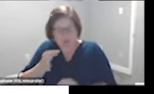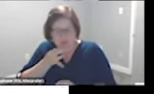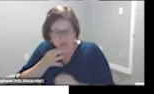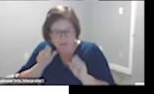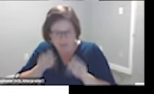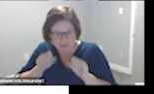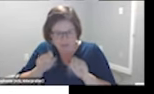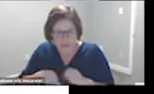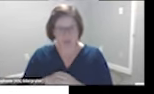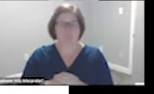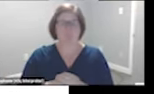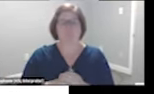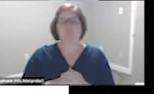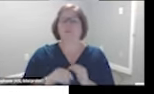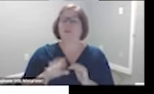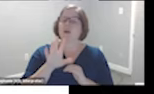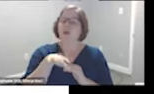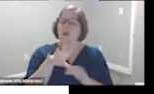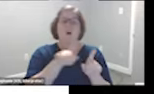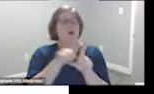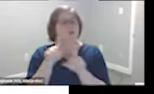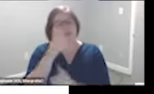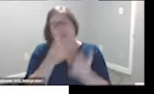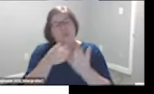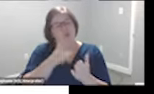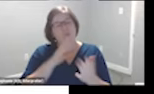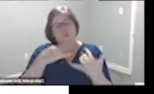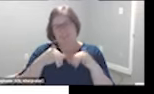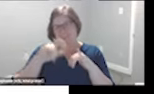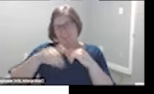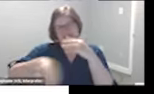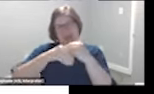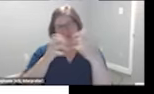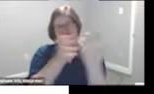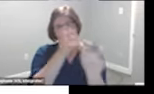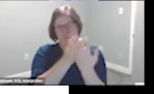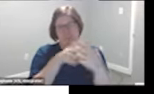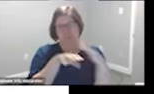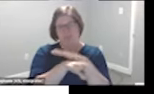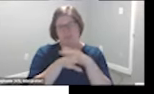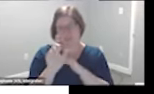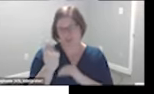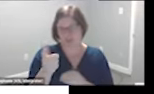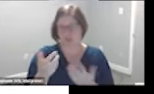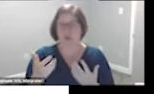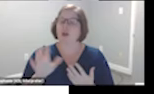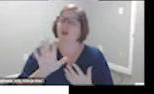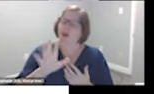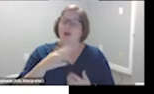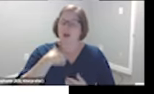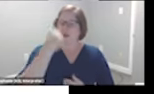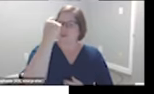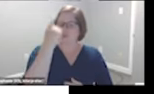doesn't eliminate the need for accommodations later. I also understand that there might be some resistance to changing traditions.